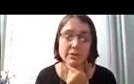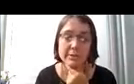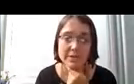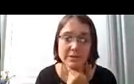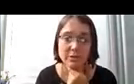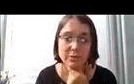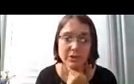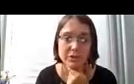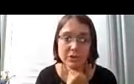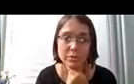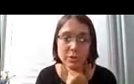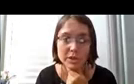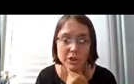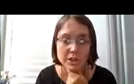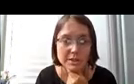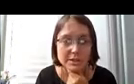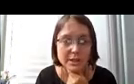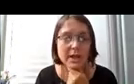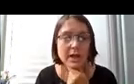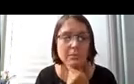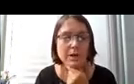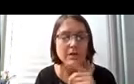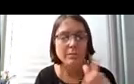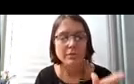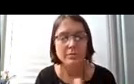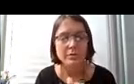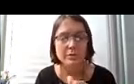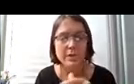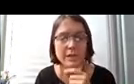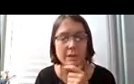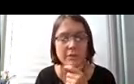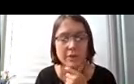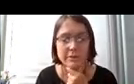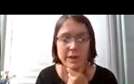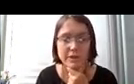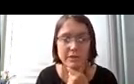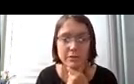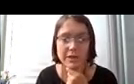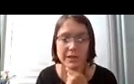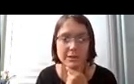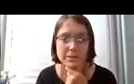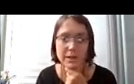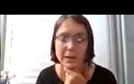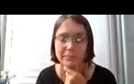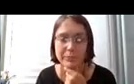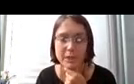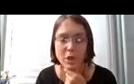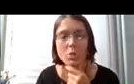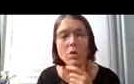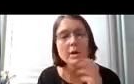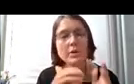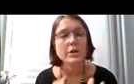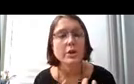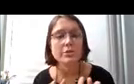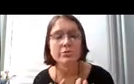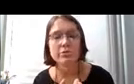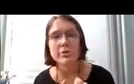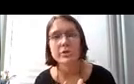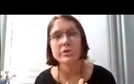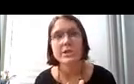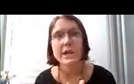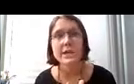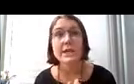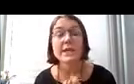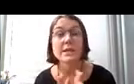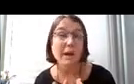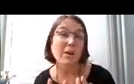the first three pages from the student worksheet, and the bottom three are the first three pages from the lesson plan. What I'm going to go through